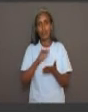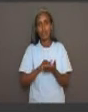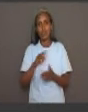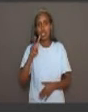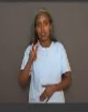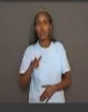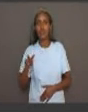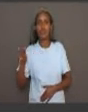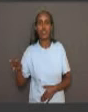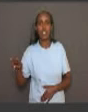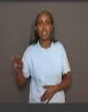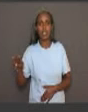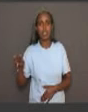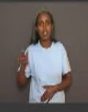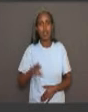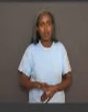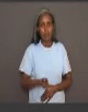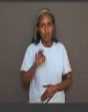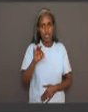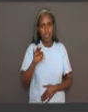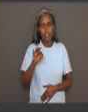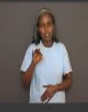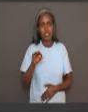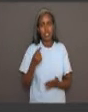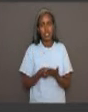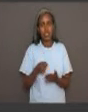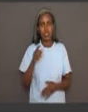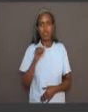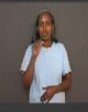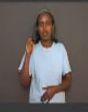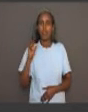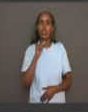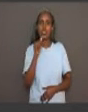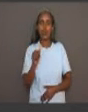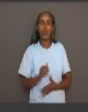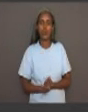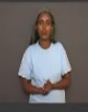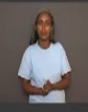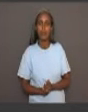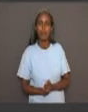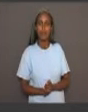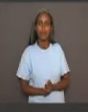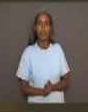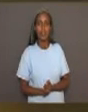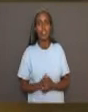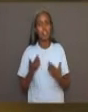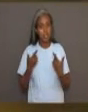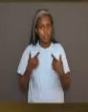angle between the two vectors, provided they are non-zero.